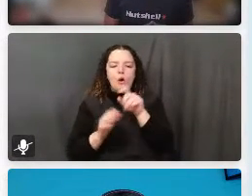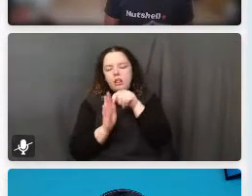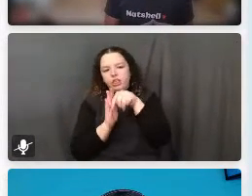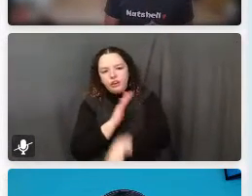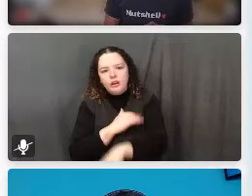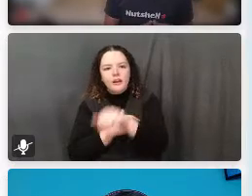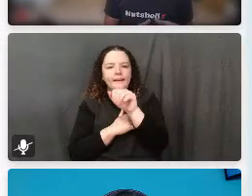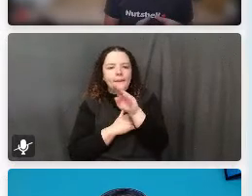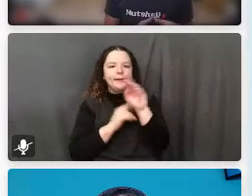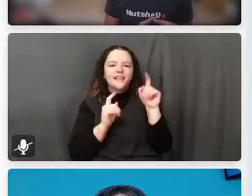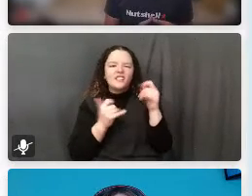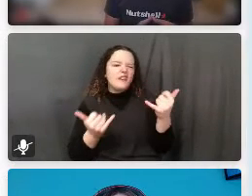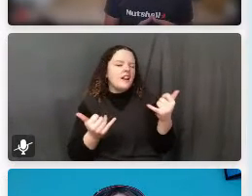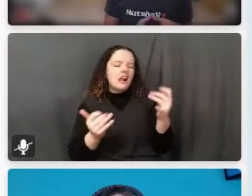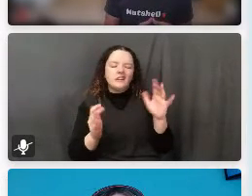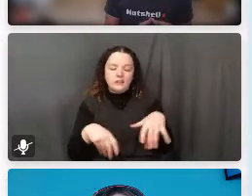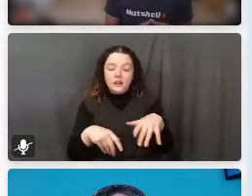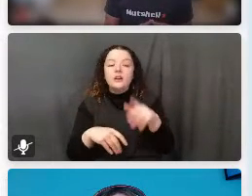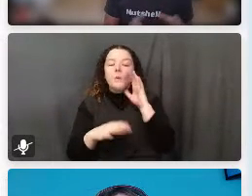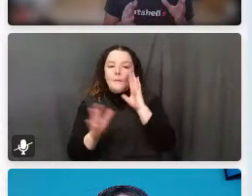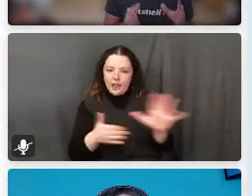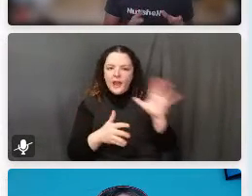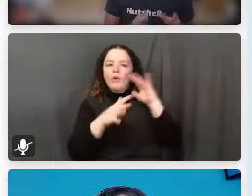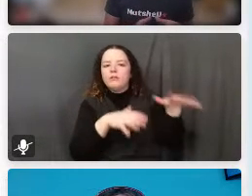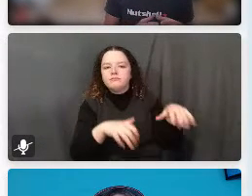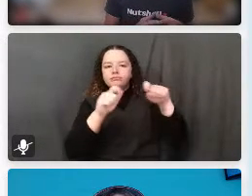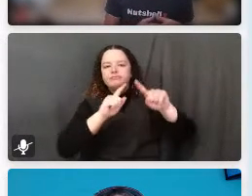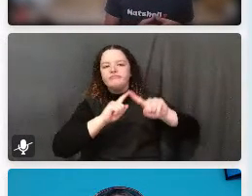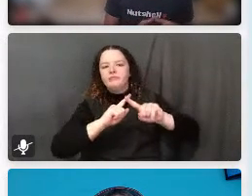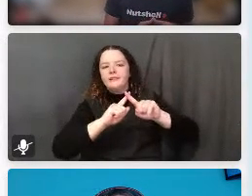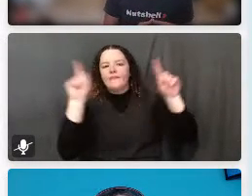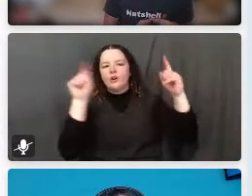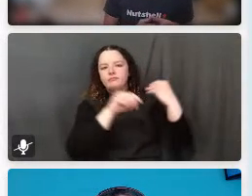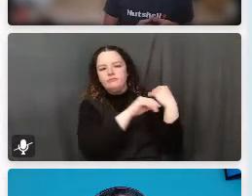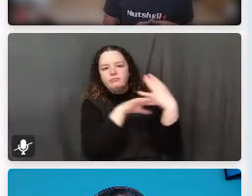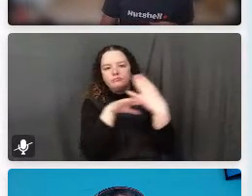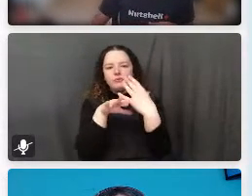testing at this moment in time because we do plan to have a separate webinar just on Nutshell Campaigns' A/B testing